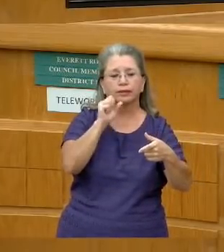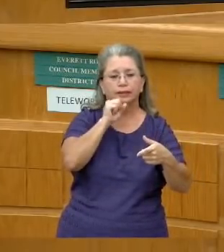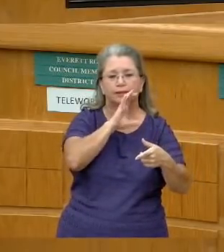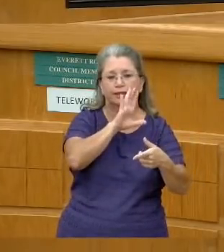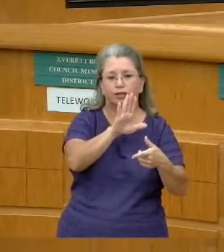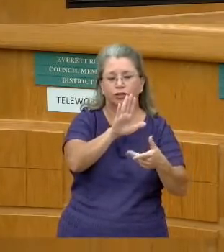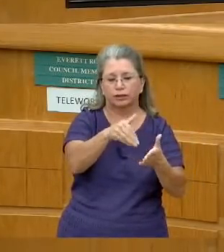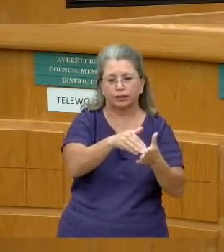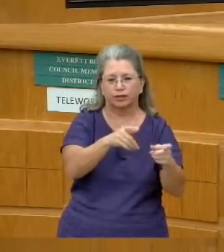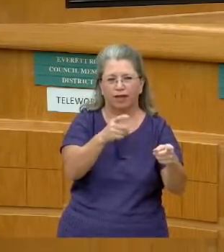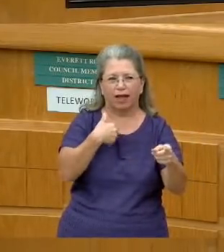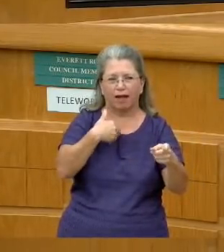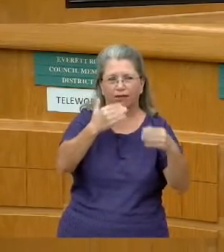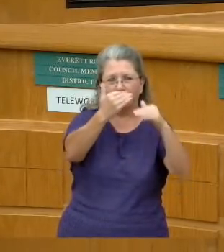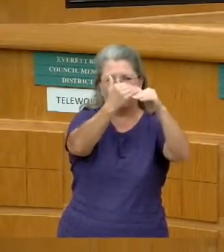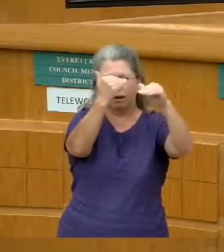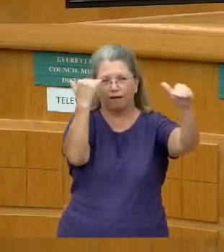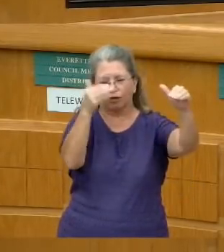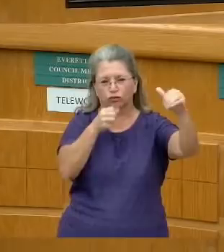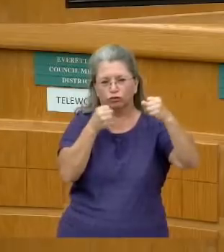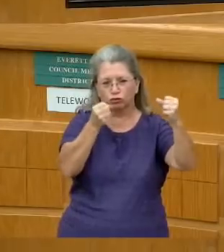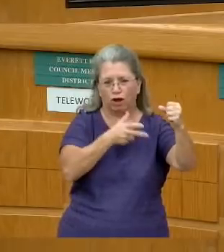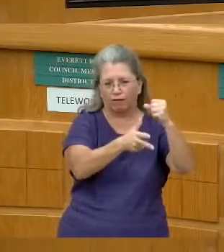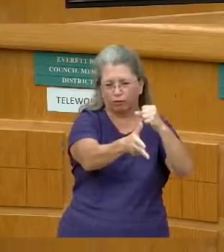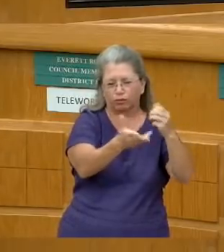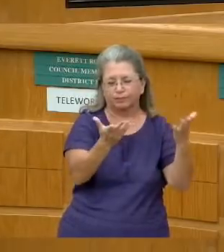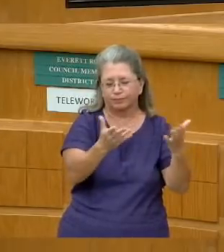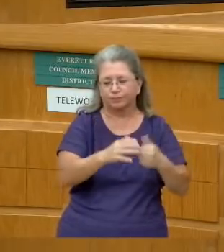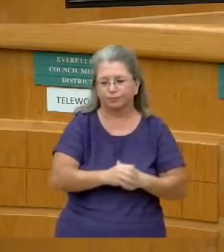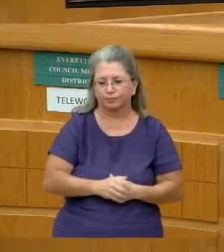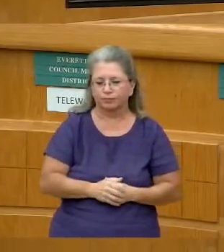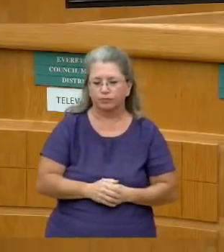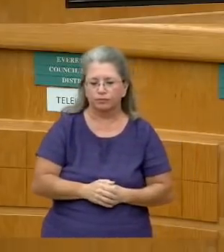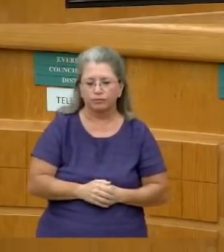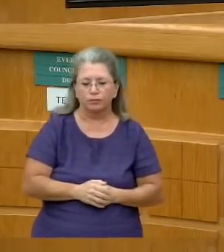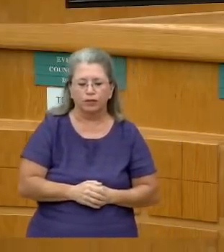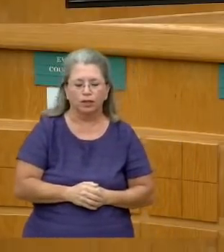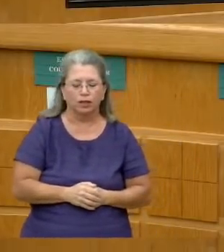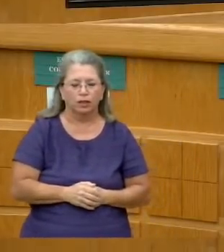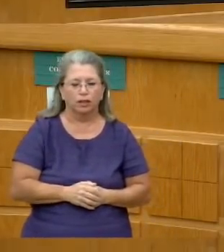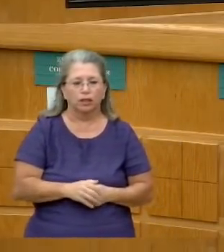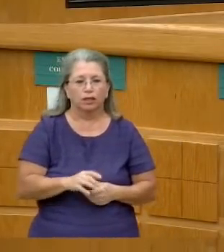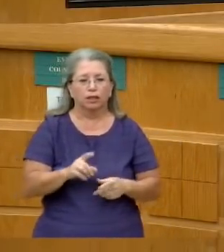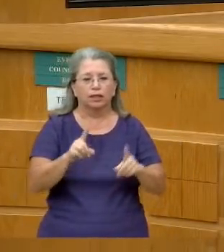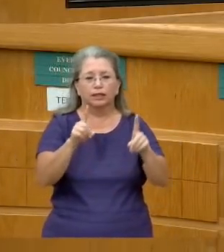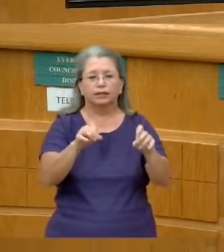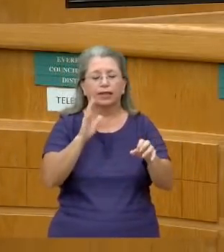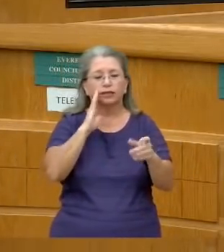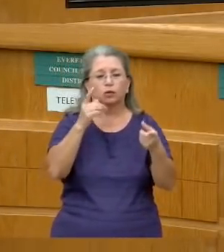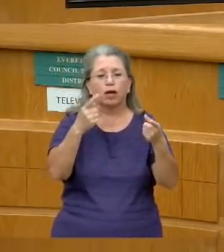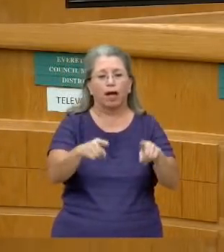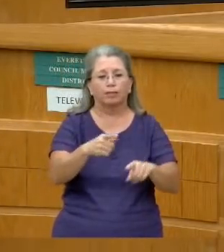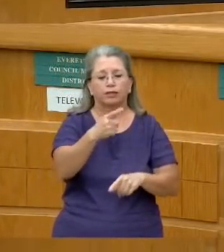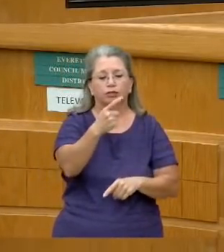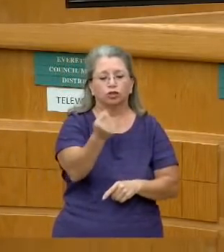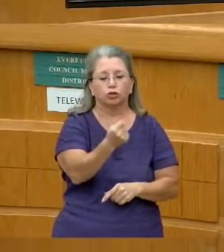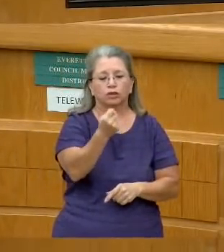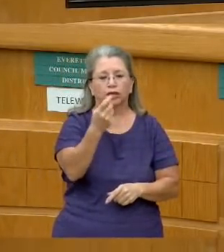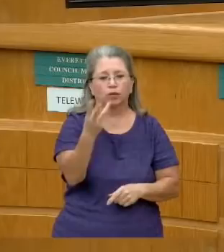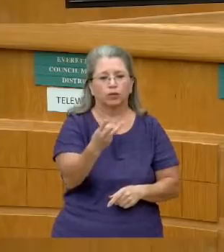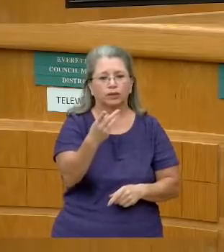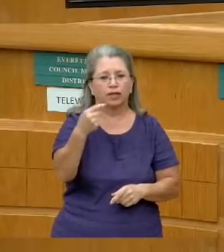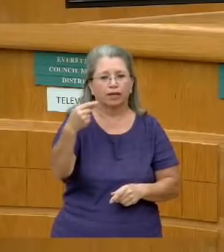covered drive-through. But those tests will take place every Tuesday, Wednesday, and Thursday